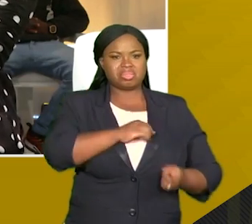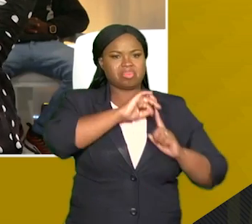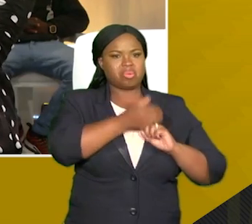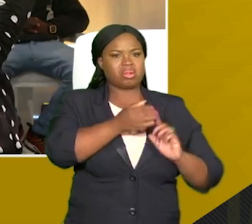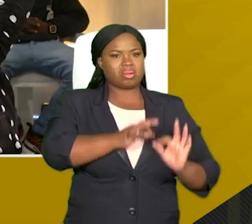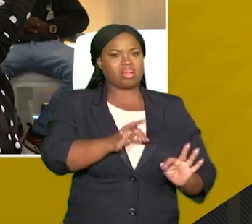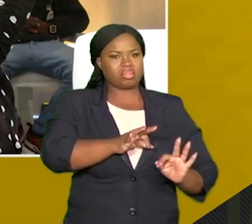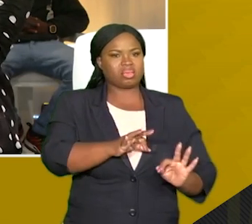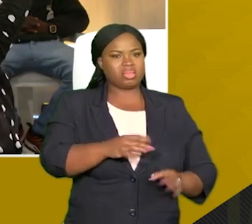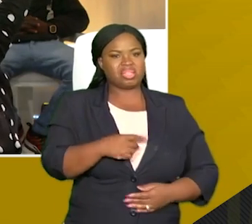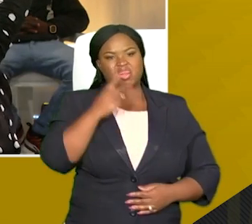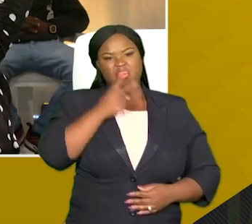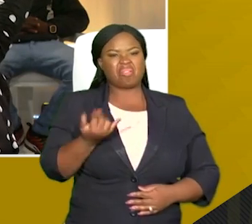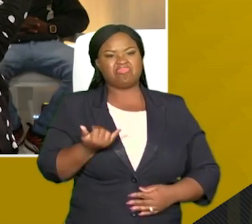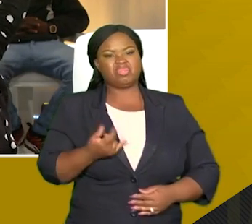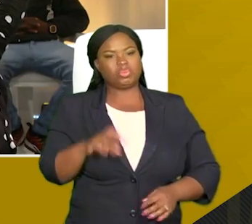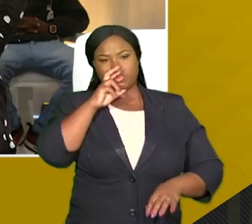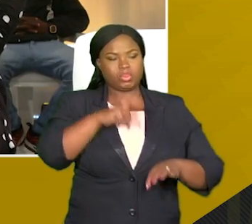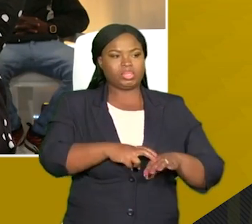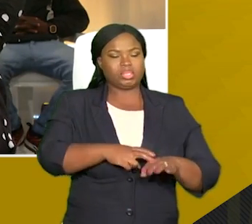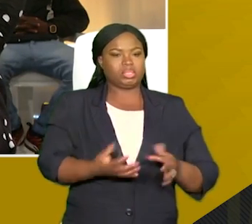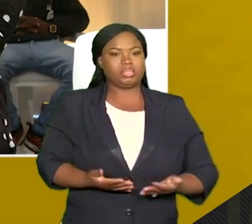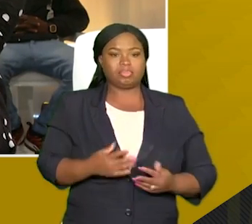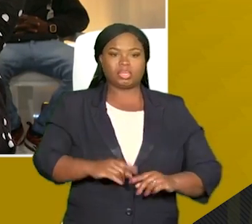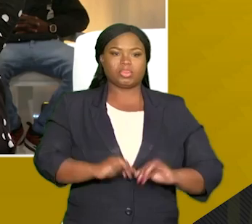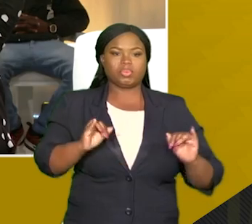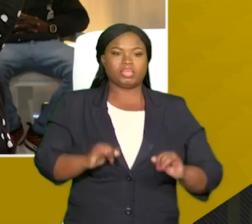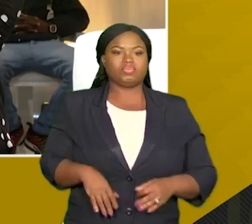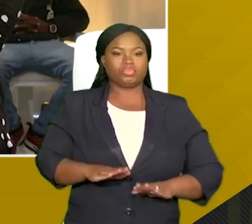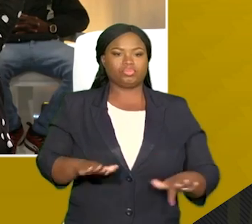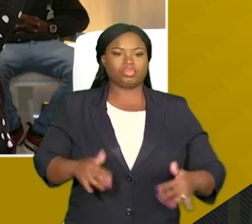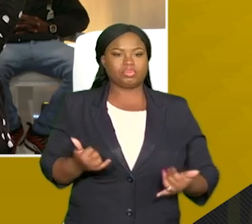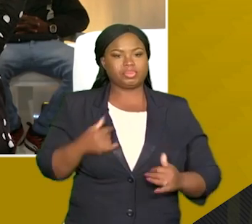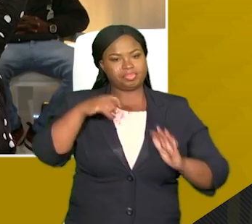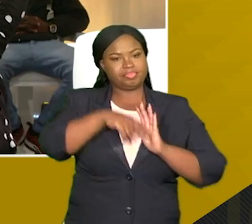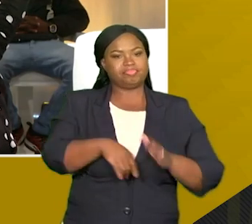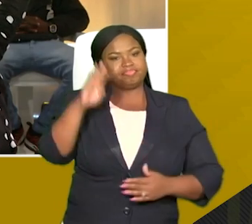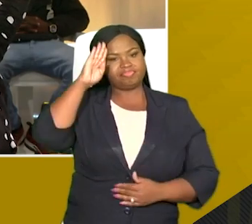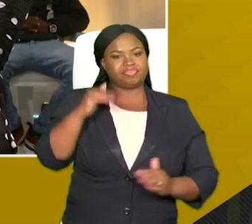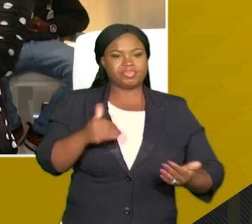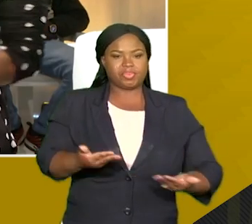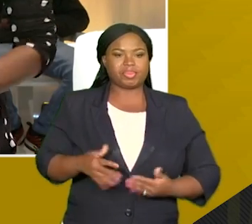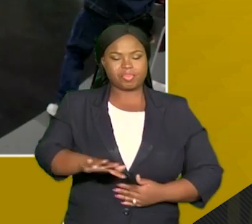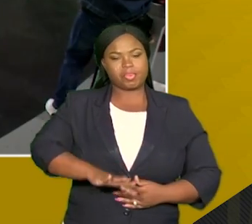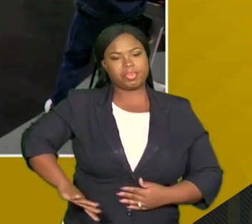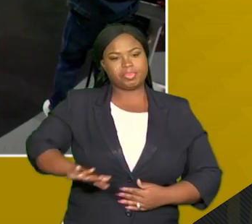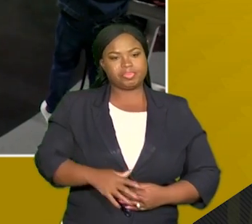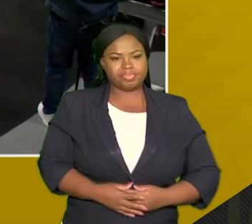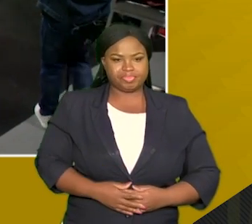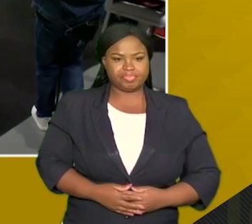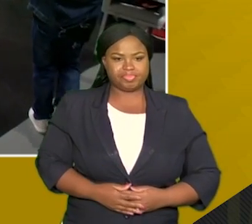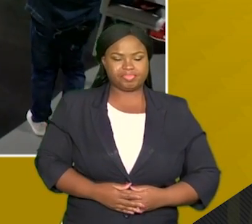Babonati, Gashigash Abba Ting and Paratin. How much more Engane? That's what we talk about today. Sanmona, and welcome to Daily Thetha Knock and Corner now for a studio.